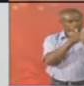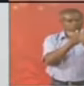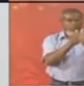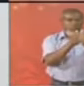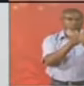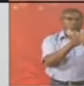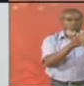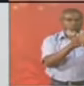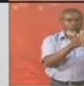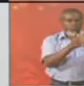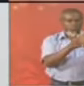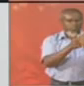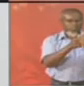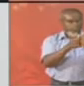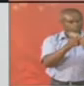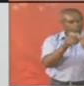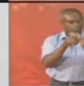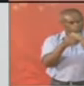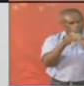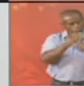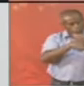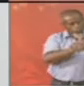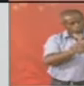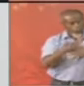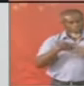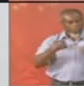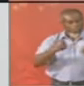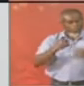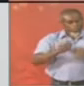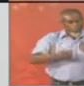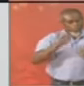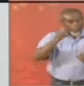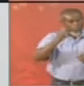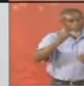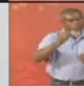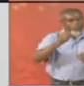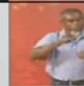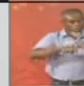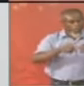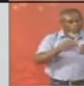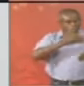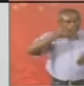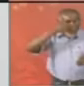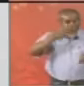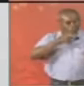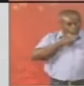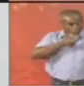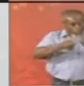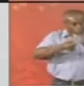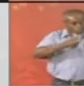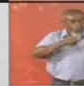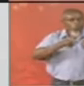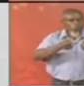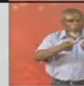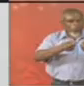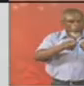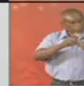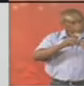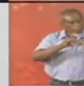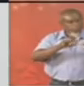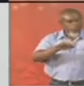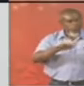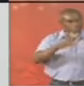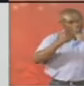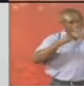the health of Trinidad and Tobago and move from management to control of the pandemic. We go now to